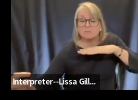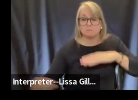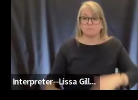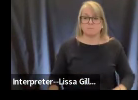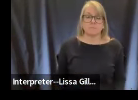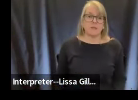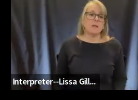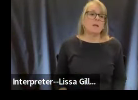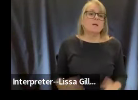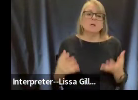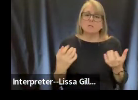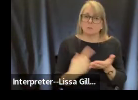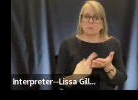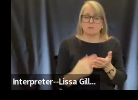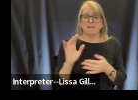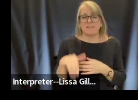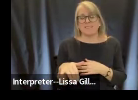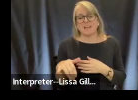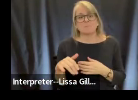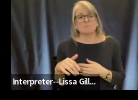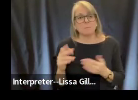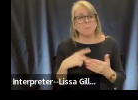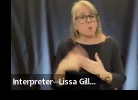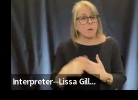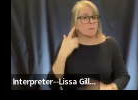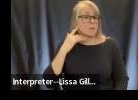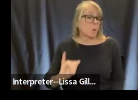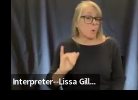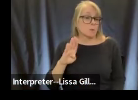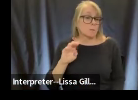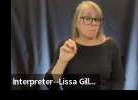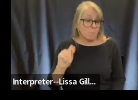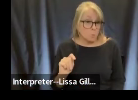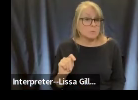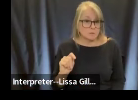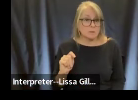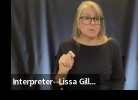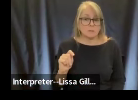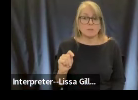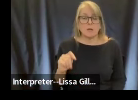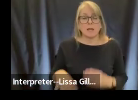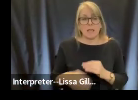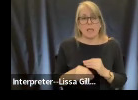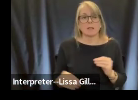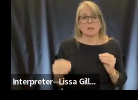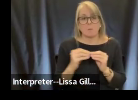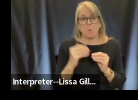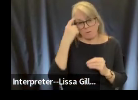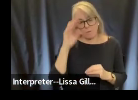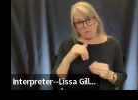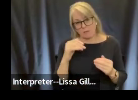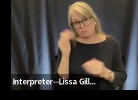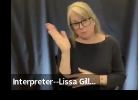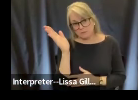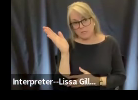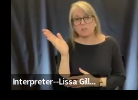really created for our senior citizens. And so it's all encompassing, but I have changed it a little bit for today's presentation. And so